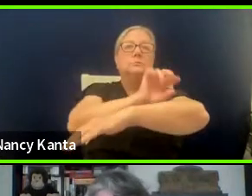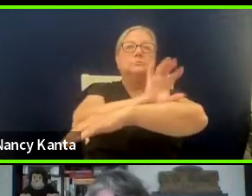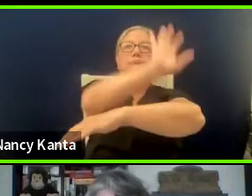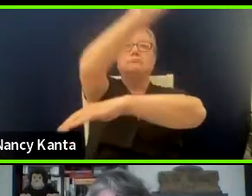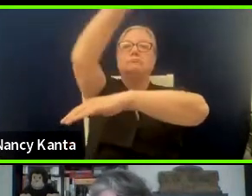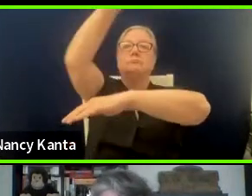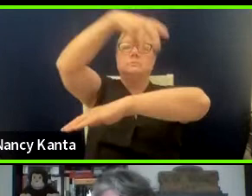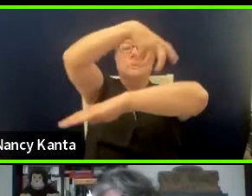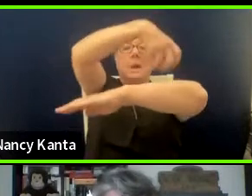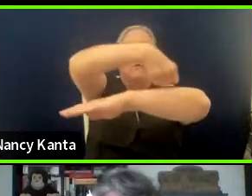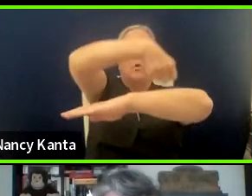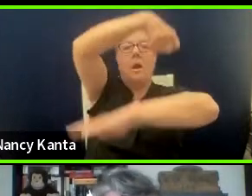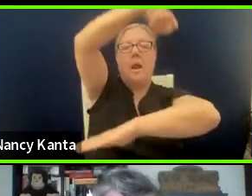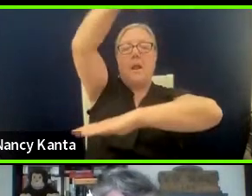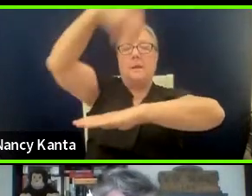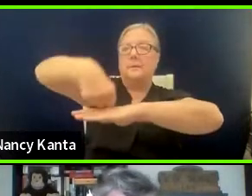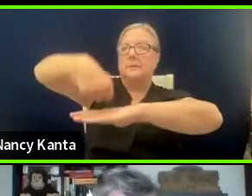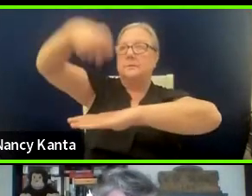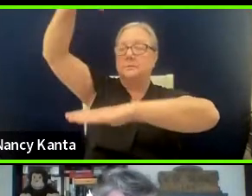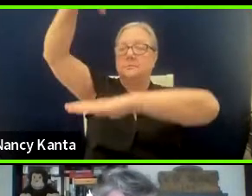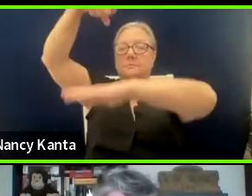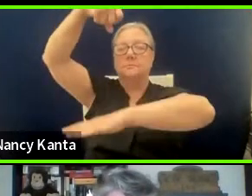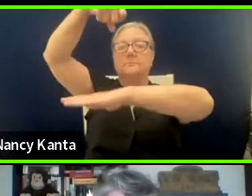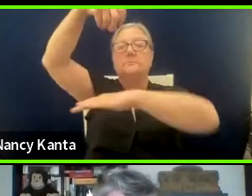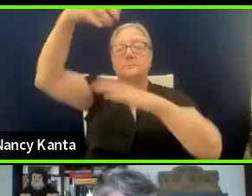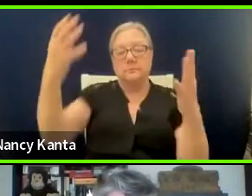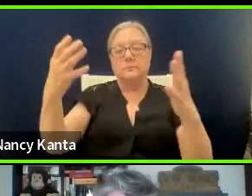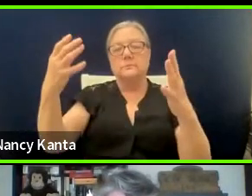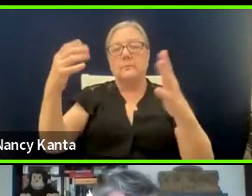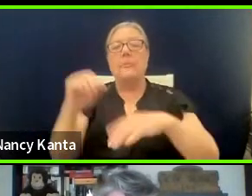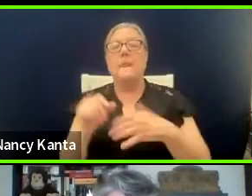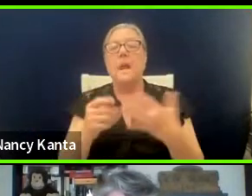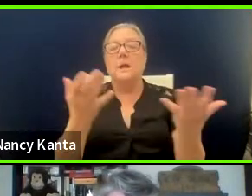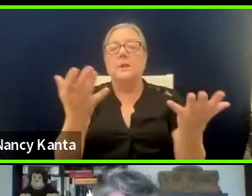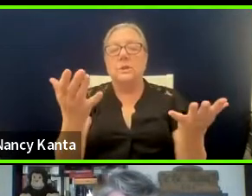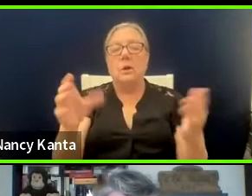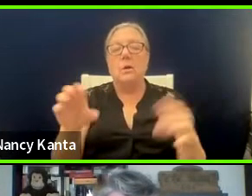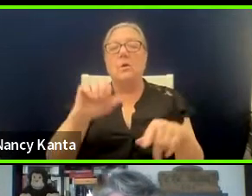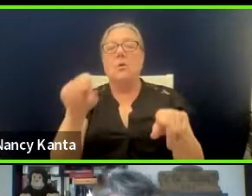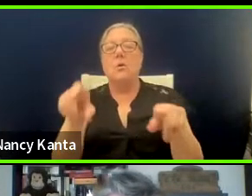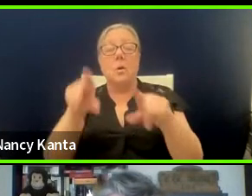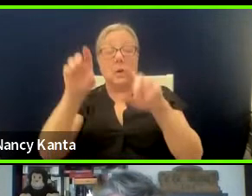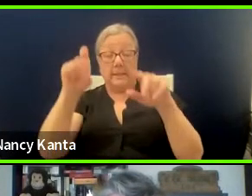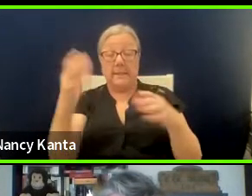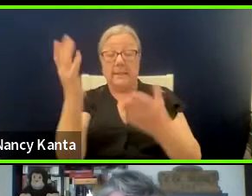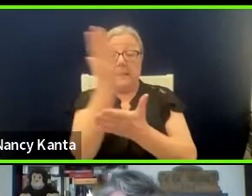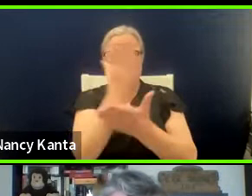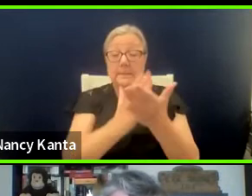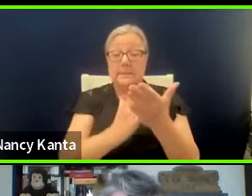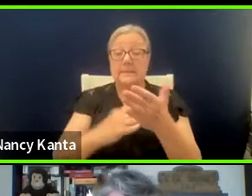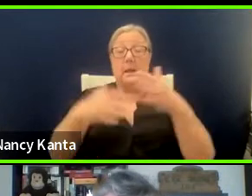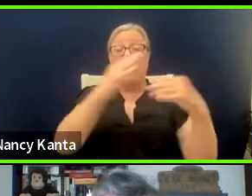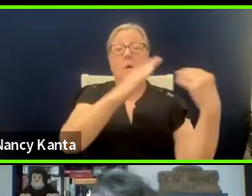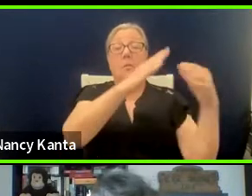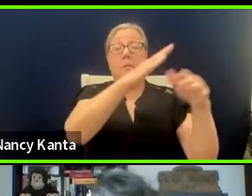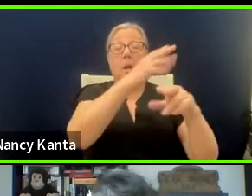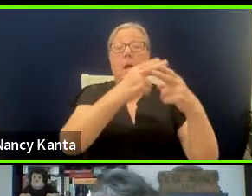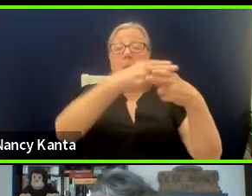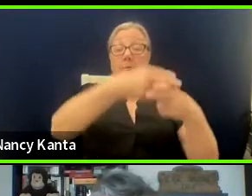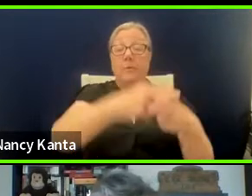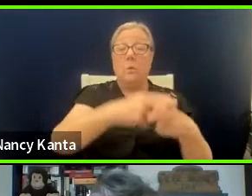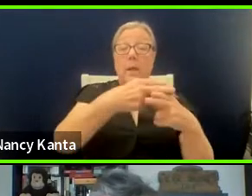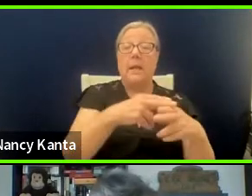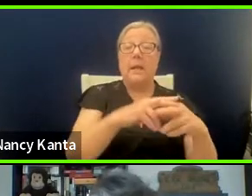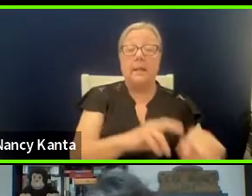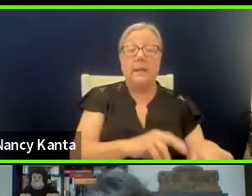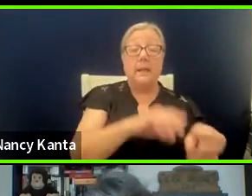What an extra dose or a finback is a combination of carrying some of the load in the girder system and some of the load in the cable